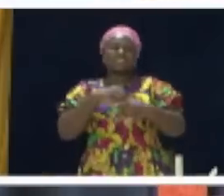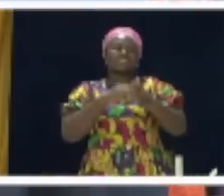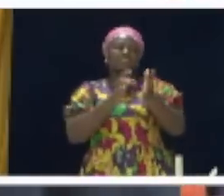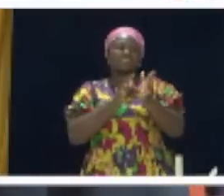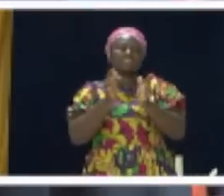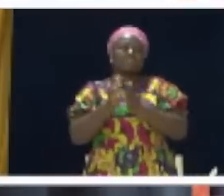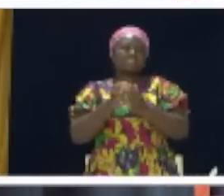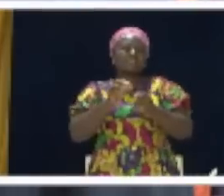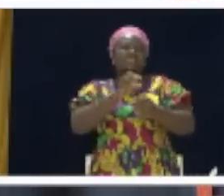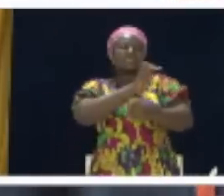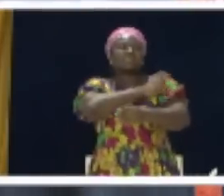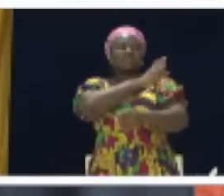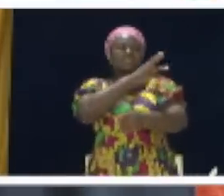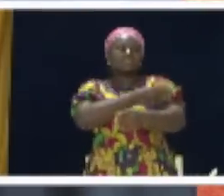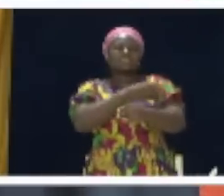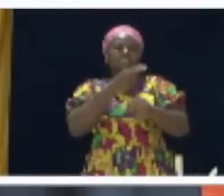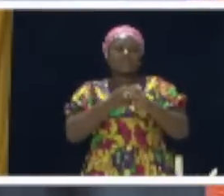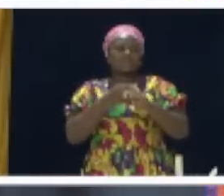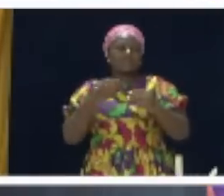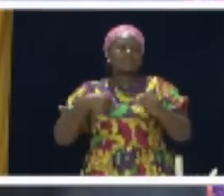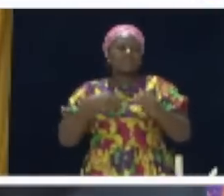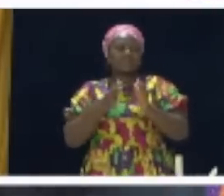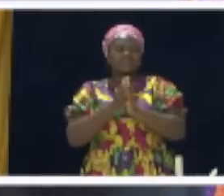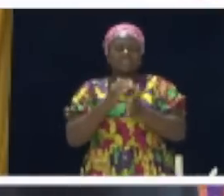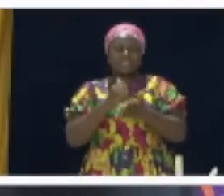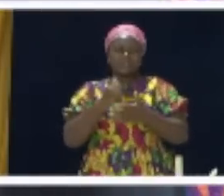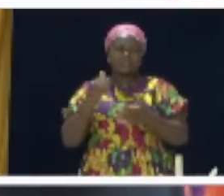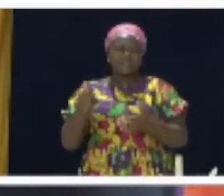Mighty name, we have prayed.